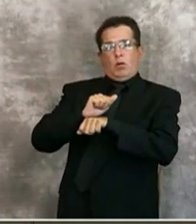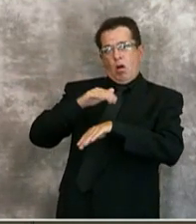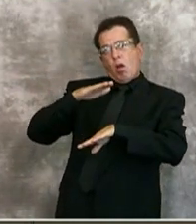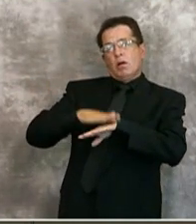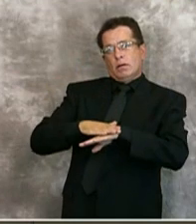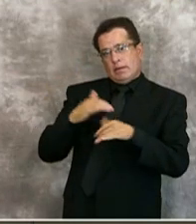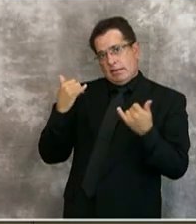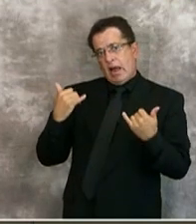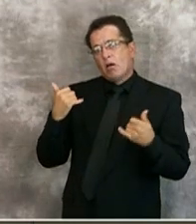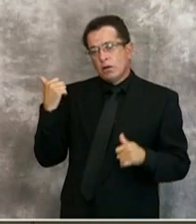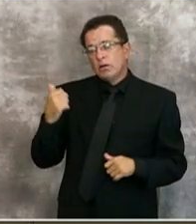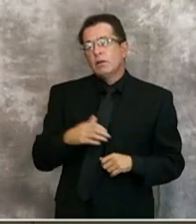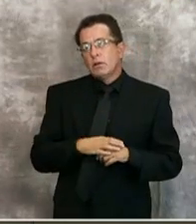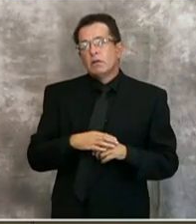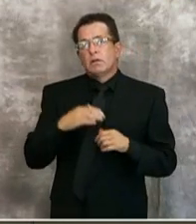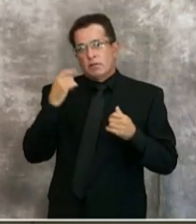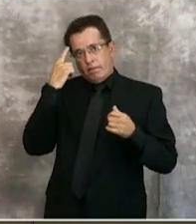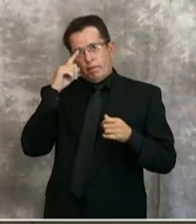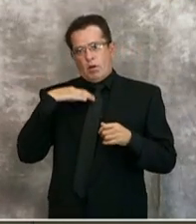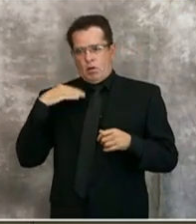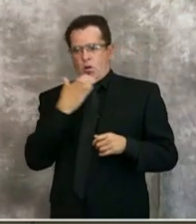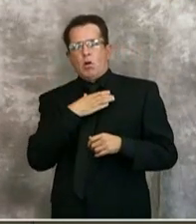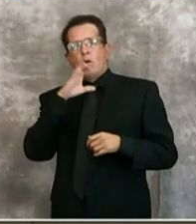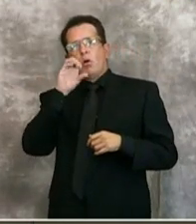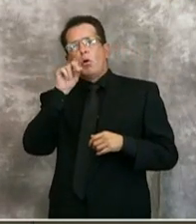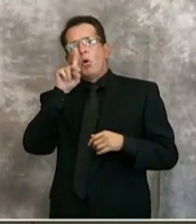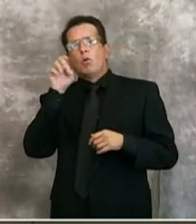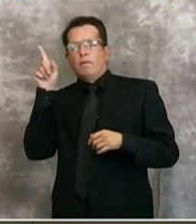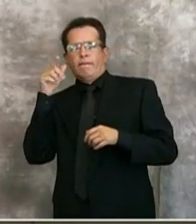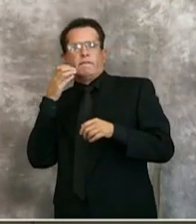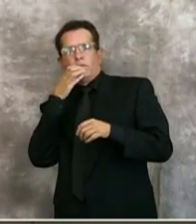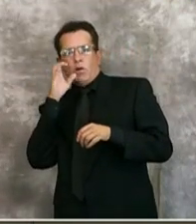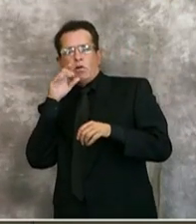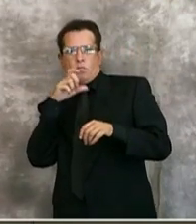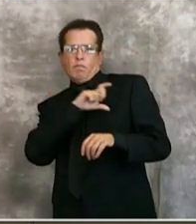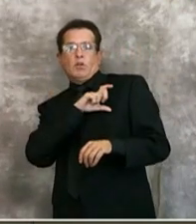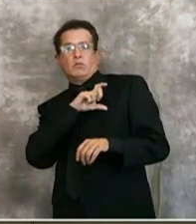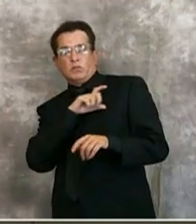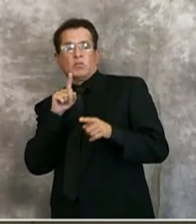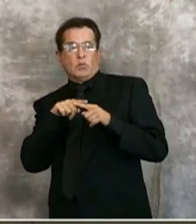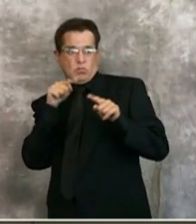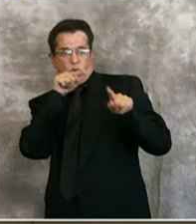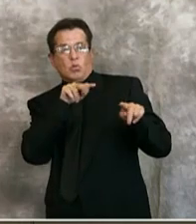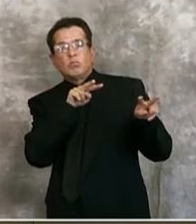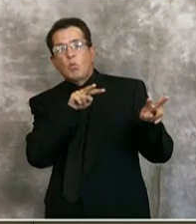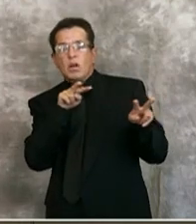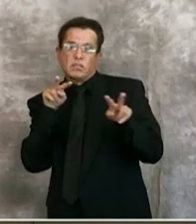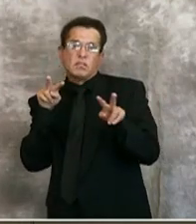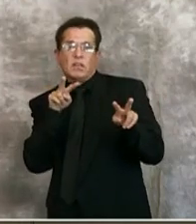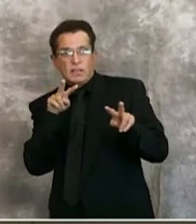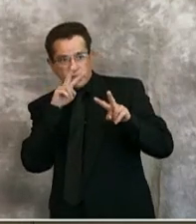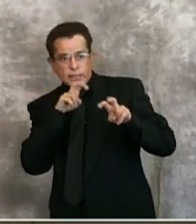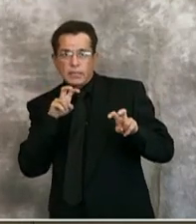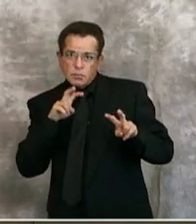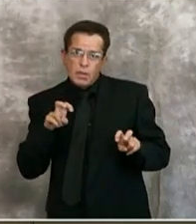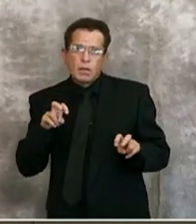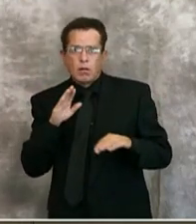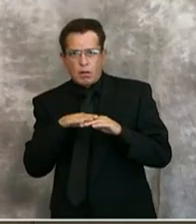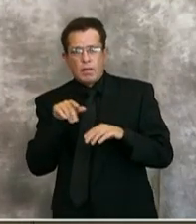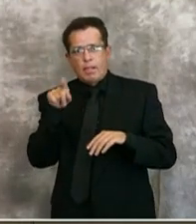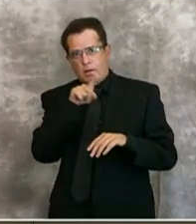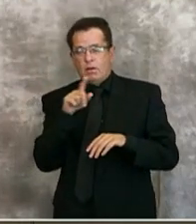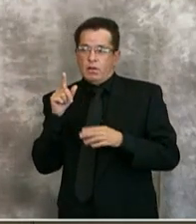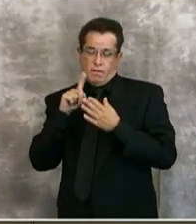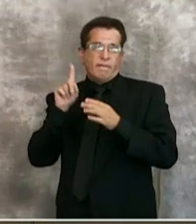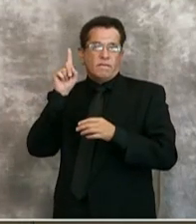of utilizing our code enforcers in the county to go out and conduct assessments